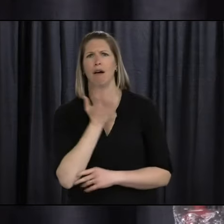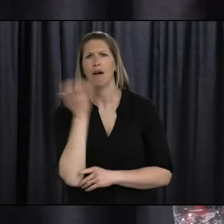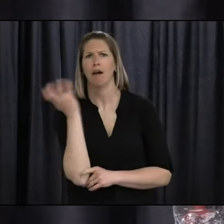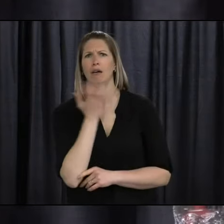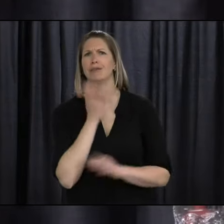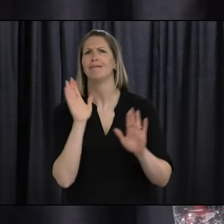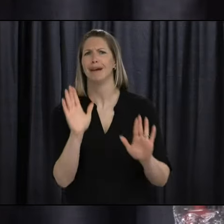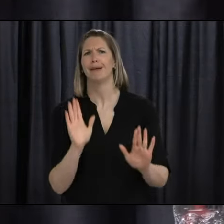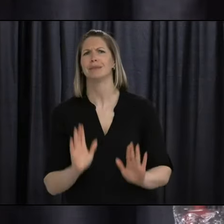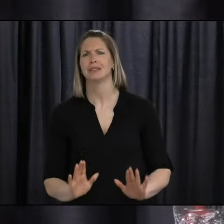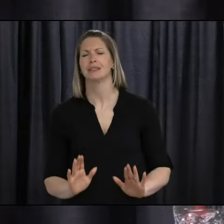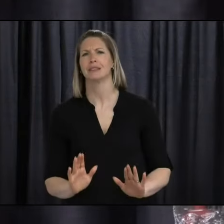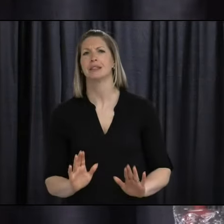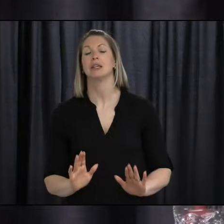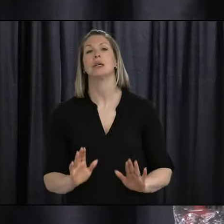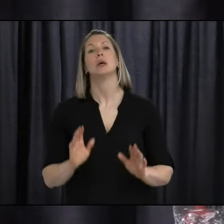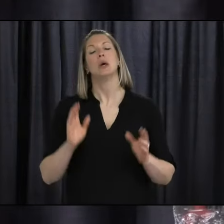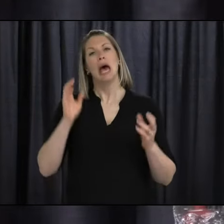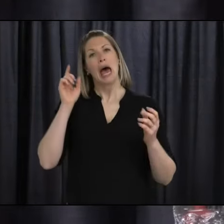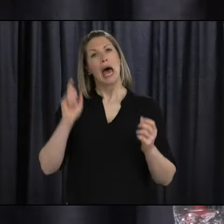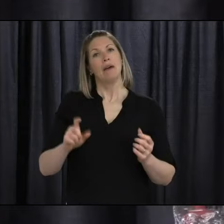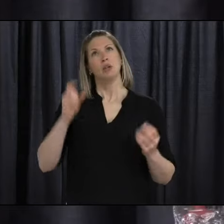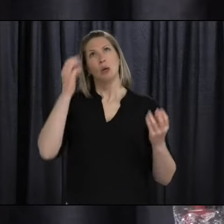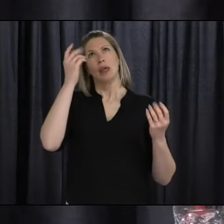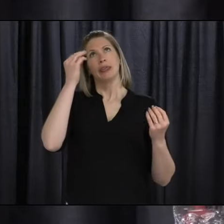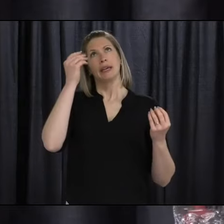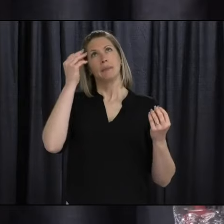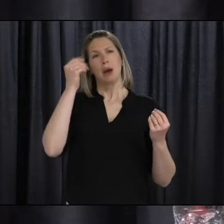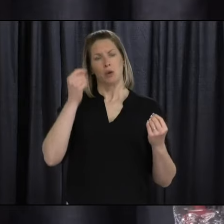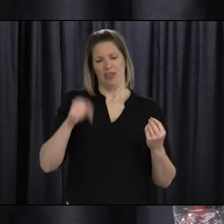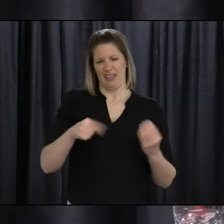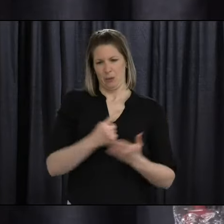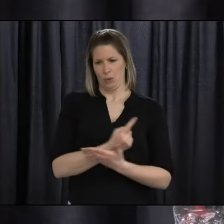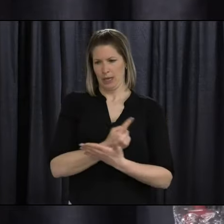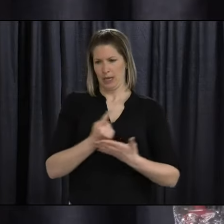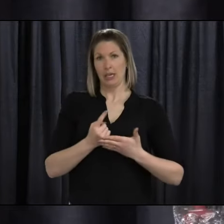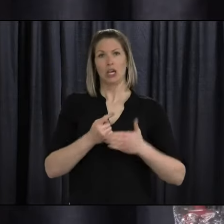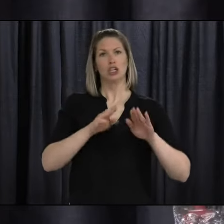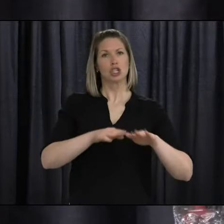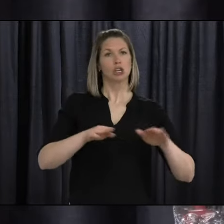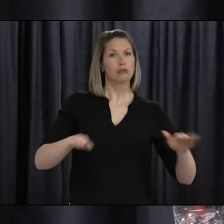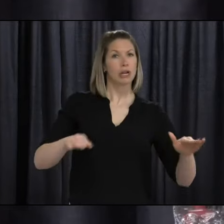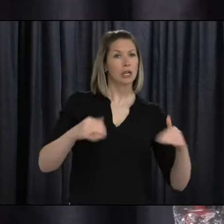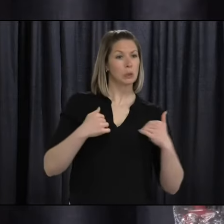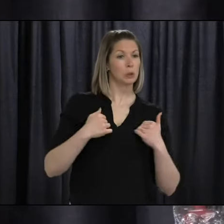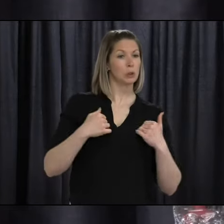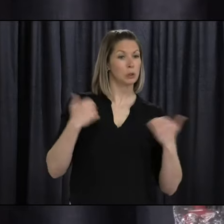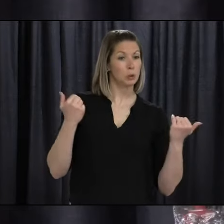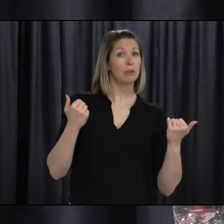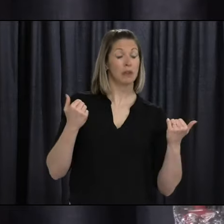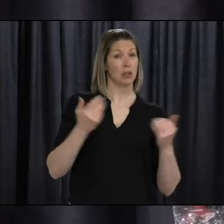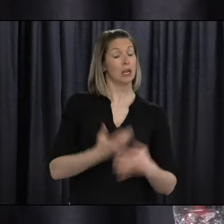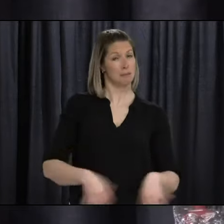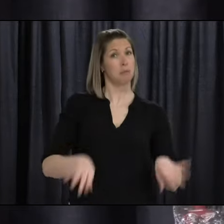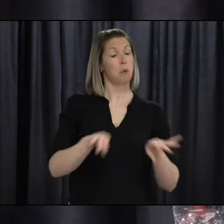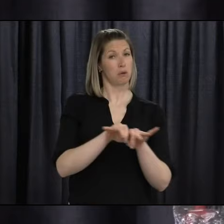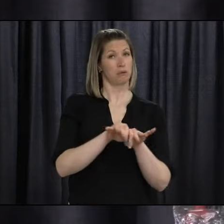our province because of the week the Premier just referenced, one of the programs that has